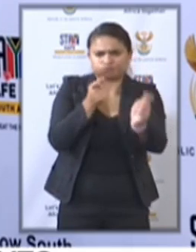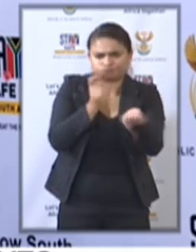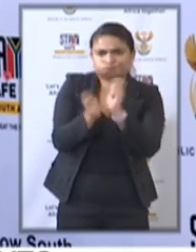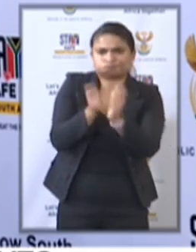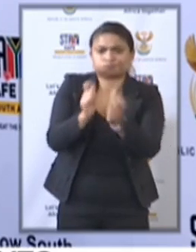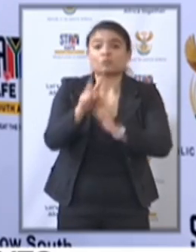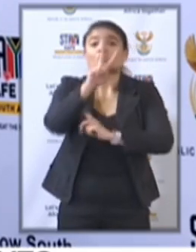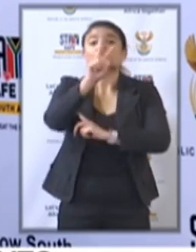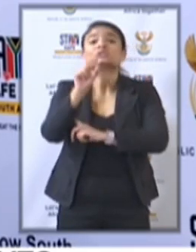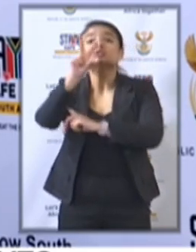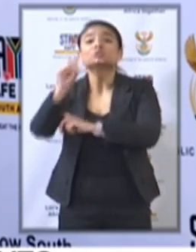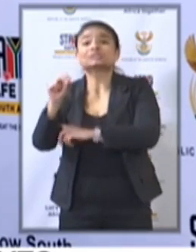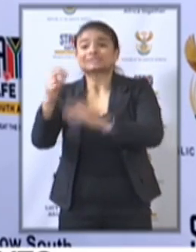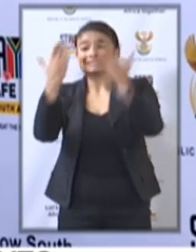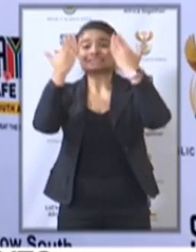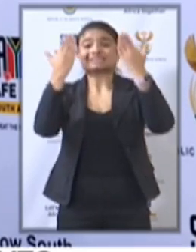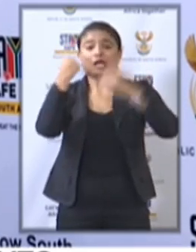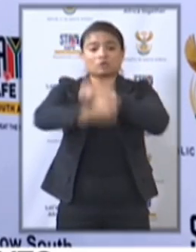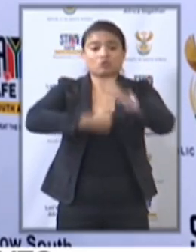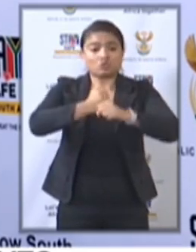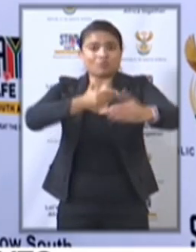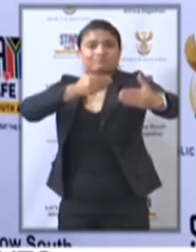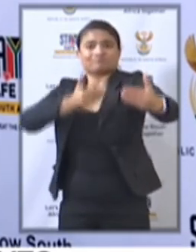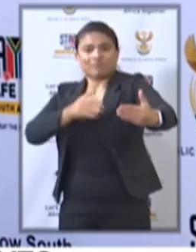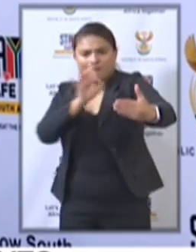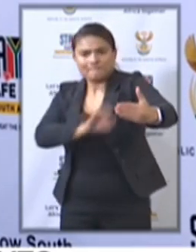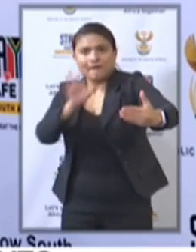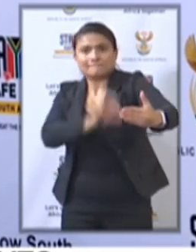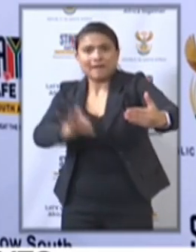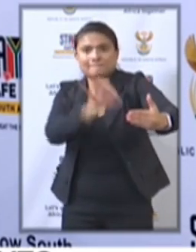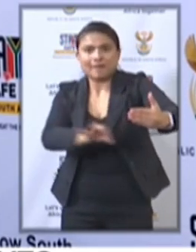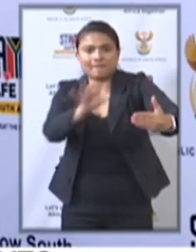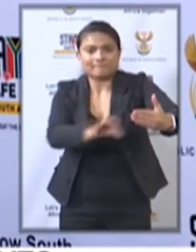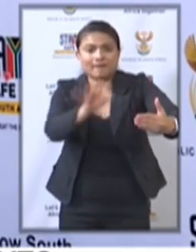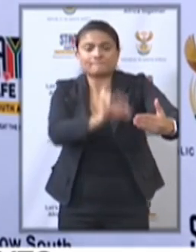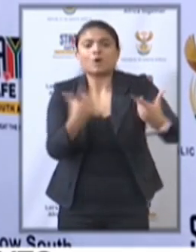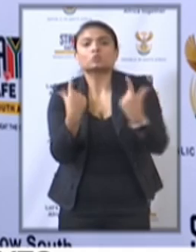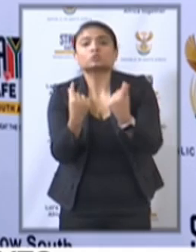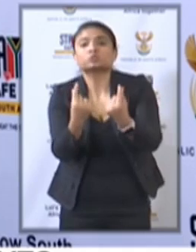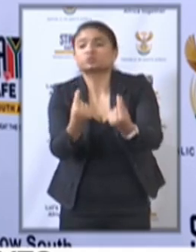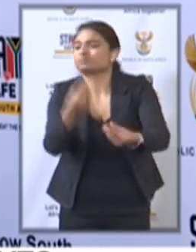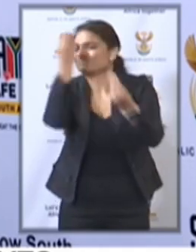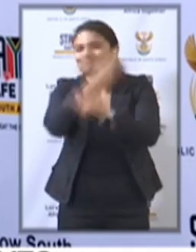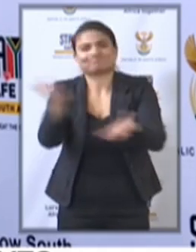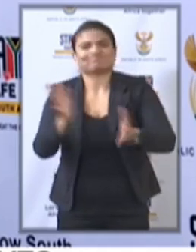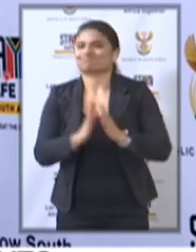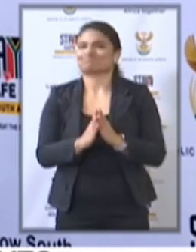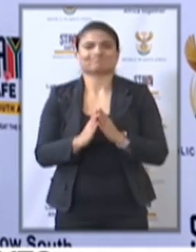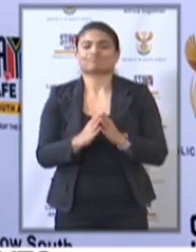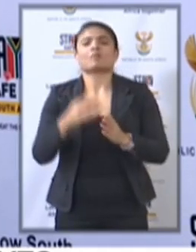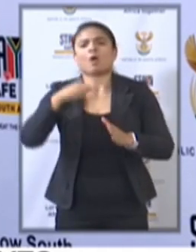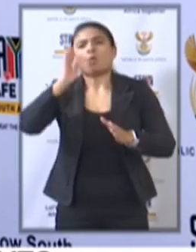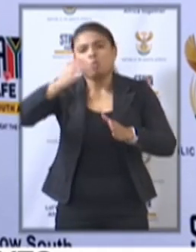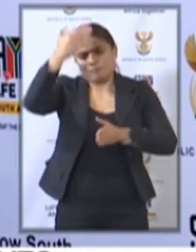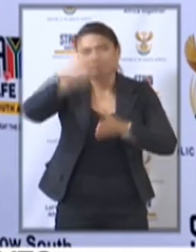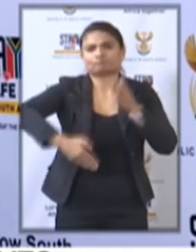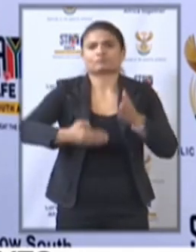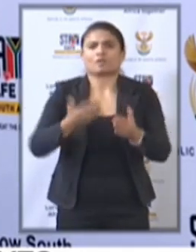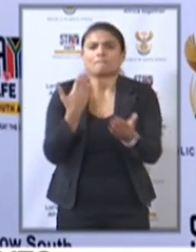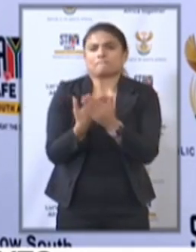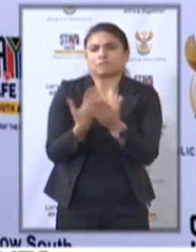2020 academic year, we may as well say now, will only be completed in the early part of